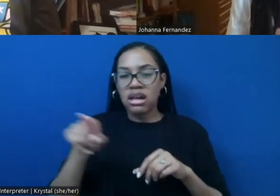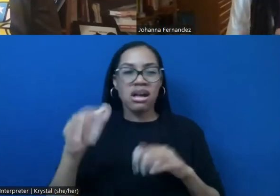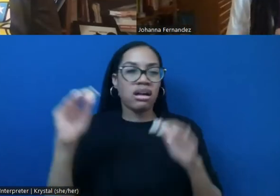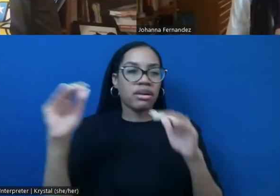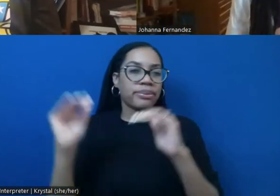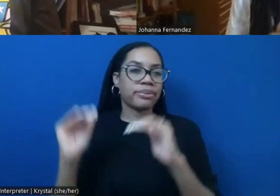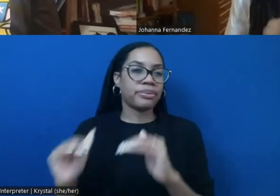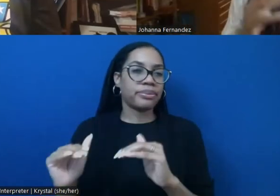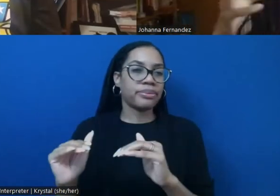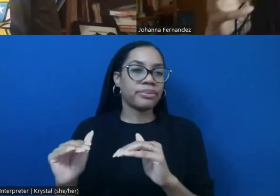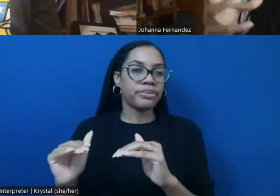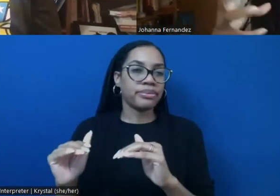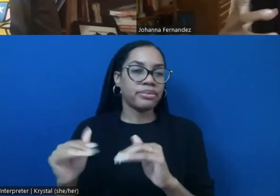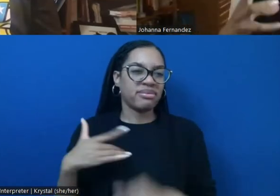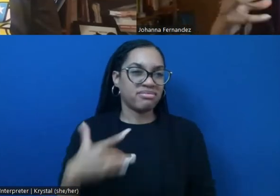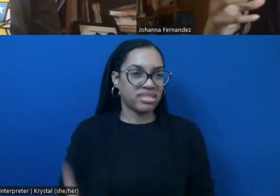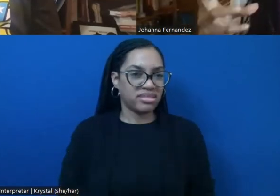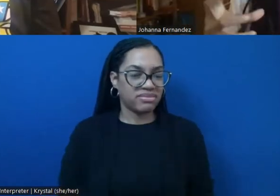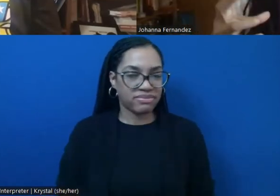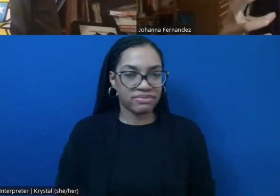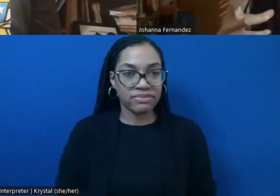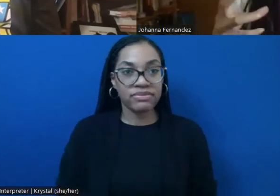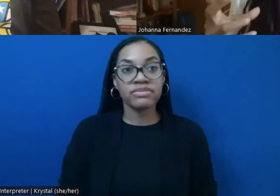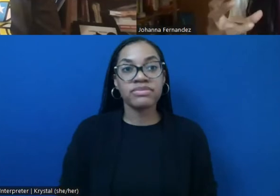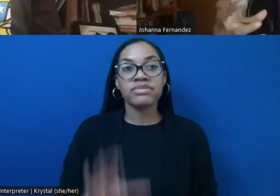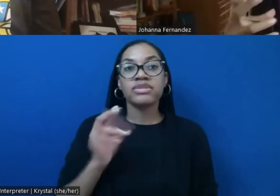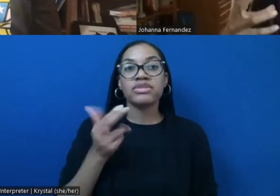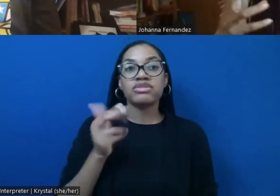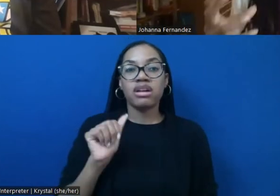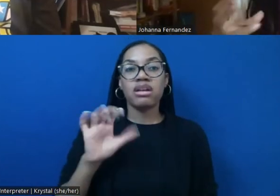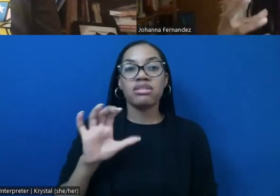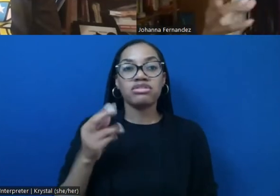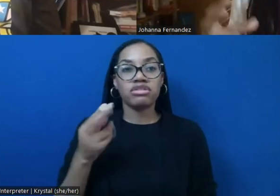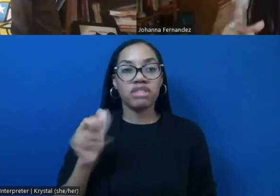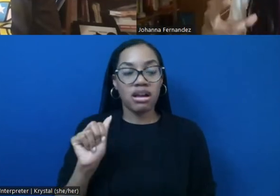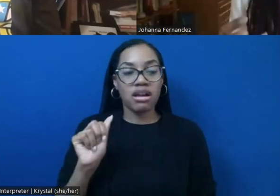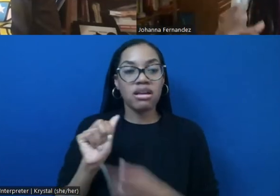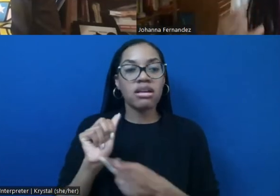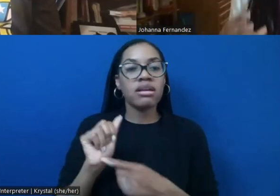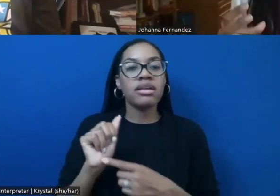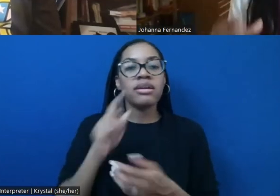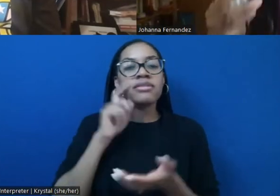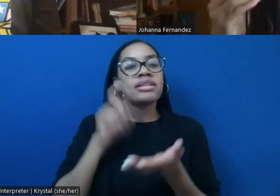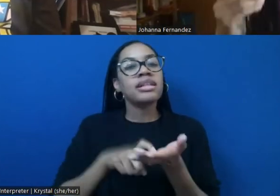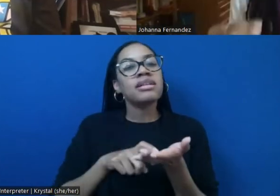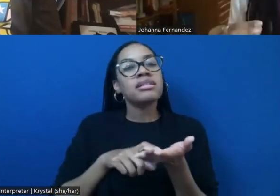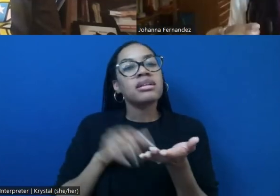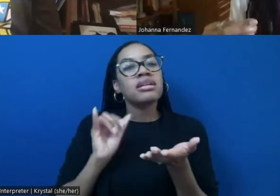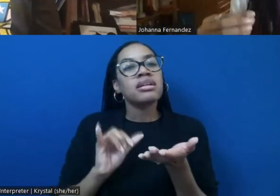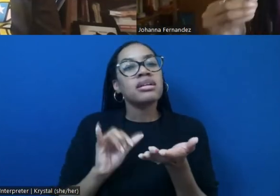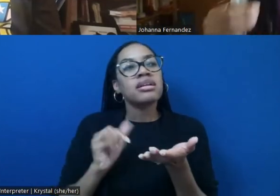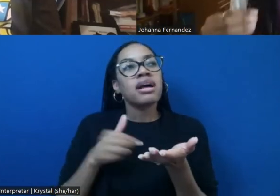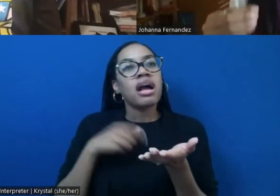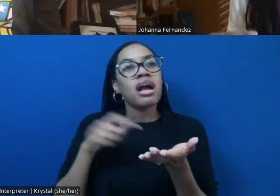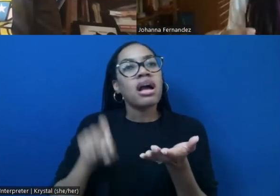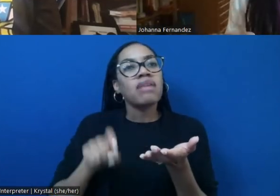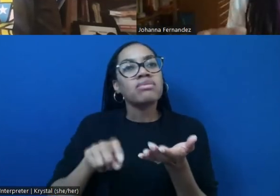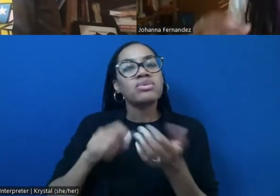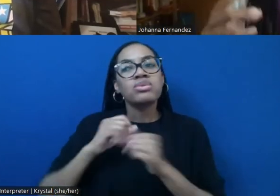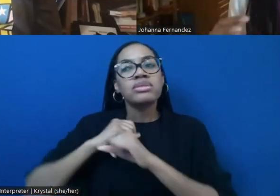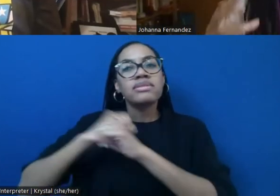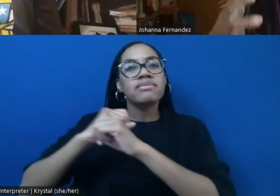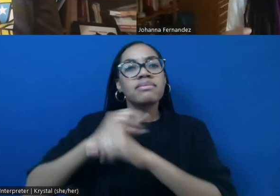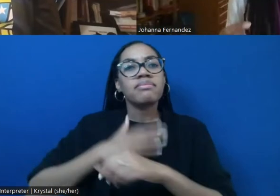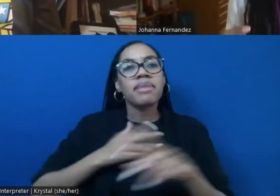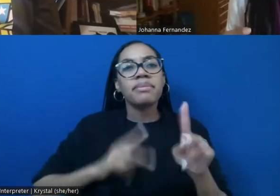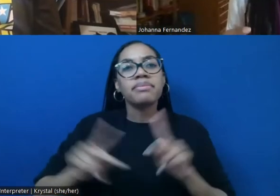So Cha-Cha Jimenez realizes that he has to defend his people